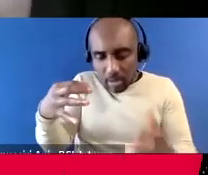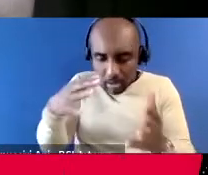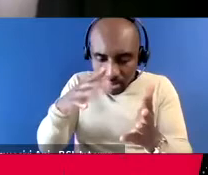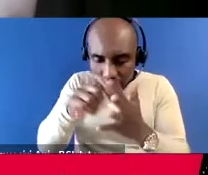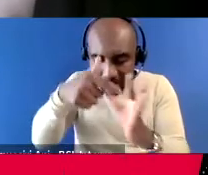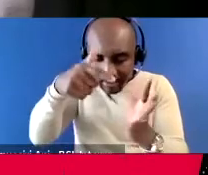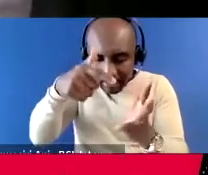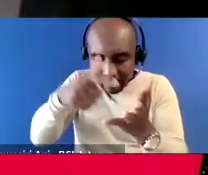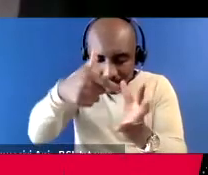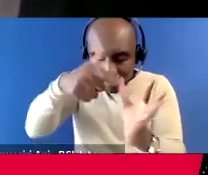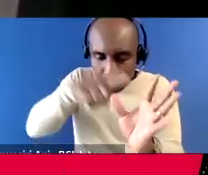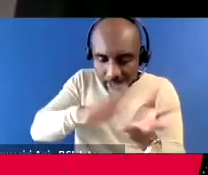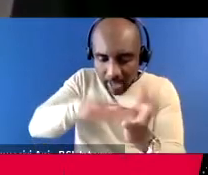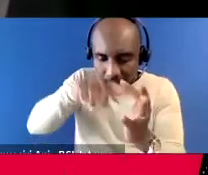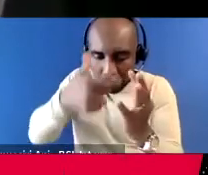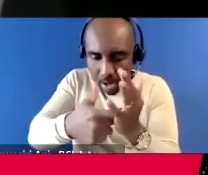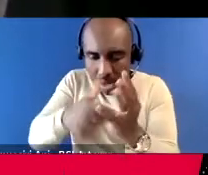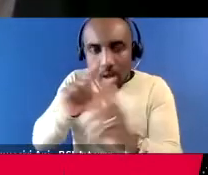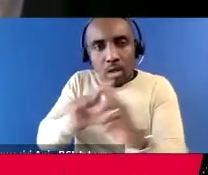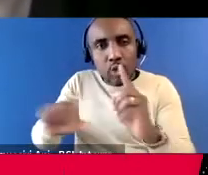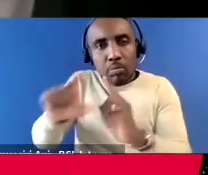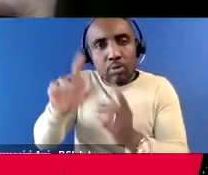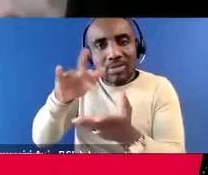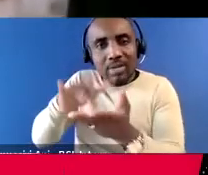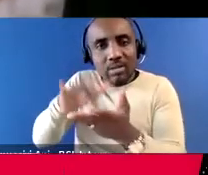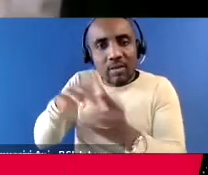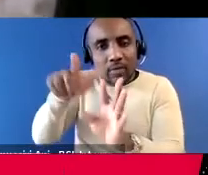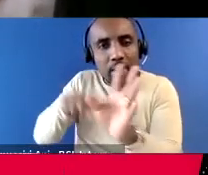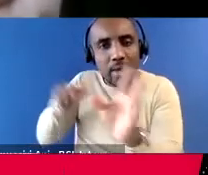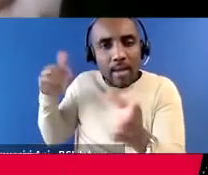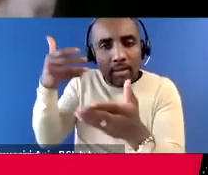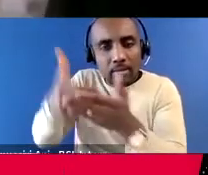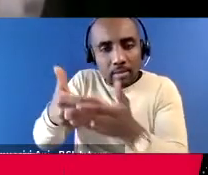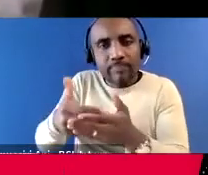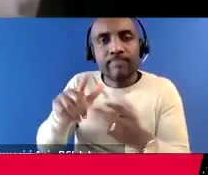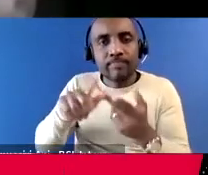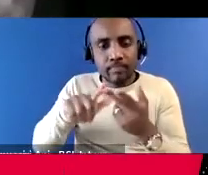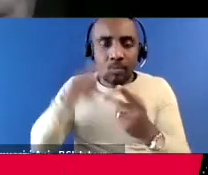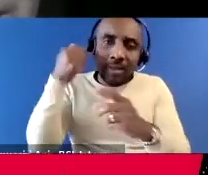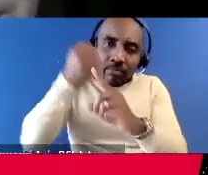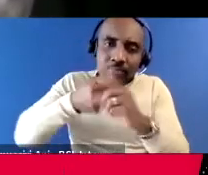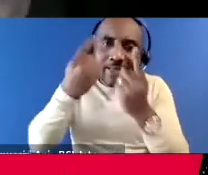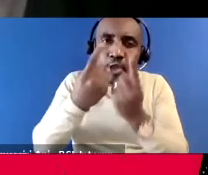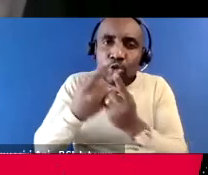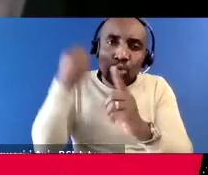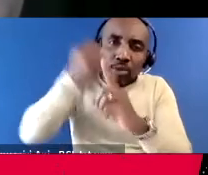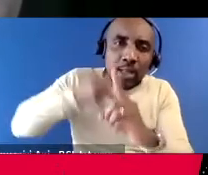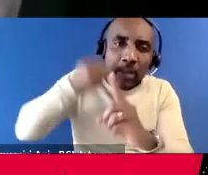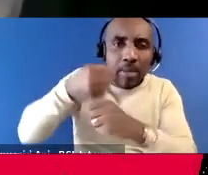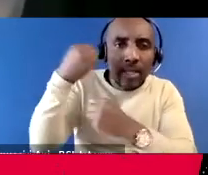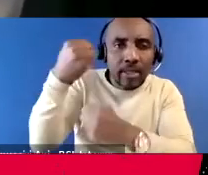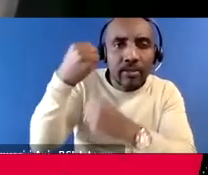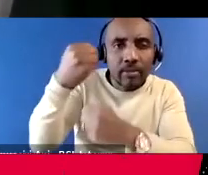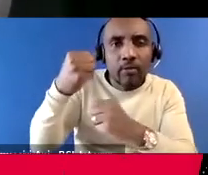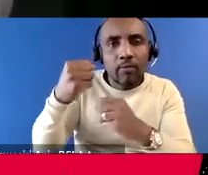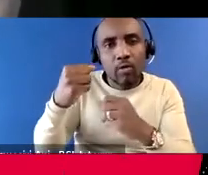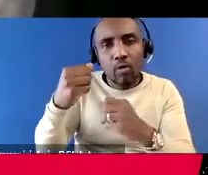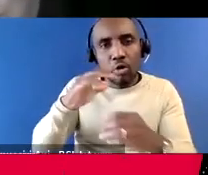and Community Centres for many years, and campaigns on issues relating to human rights and democracy in